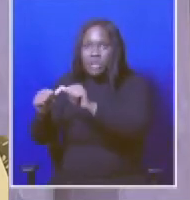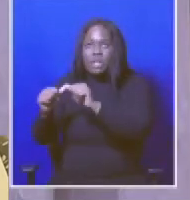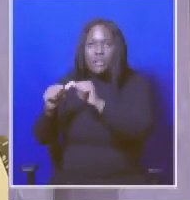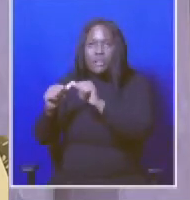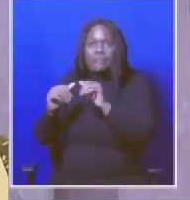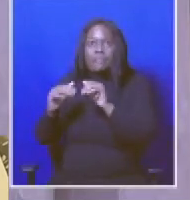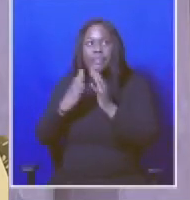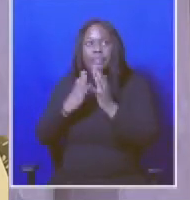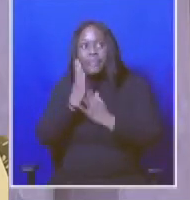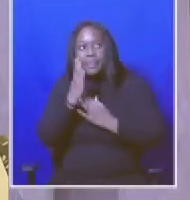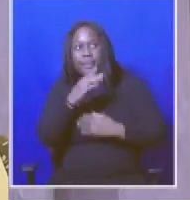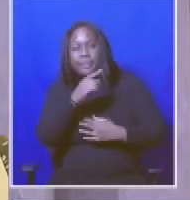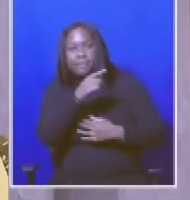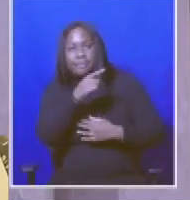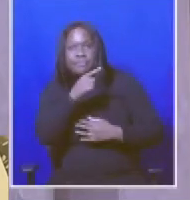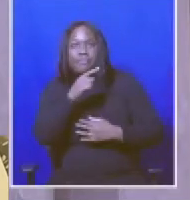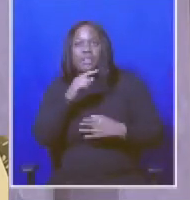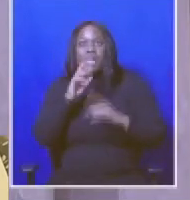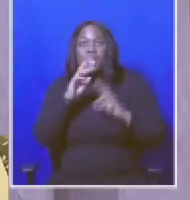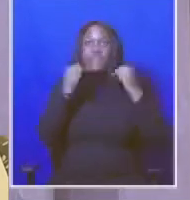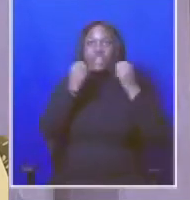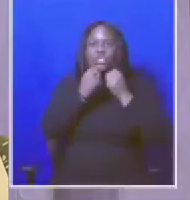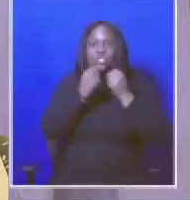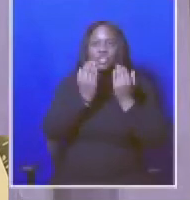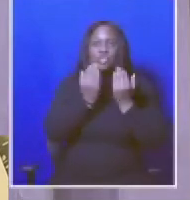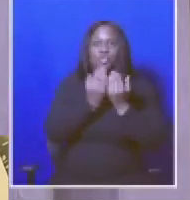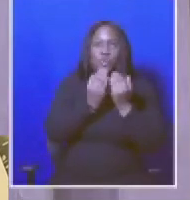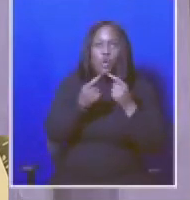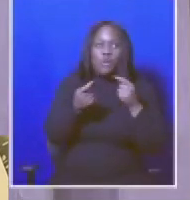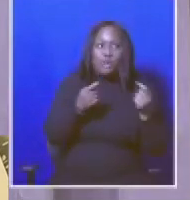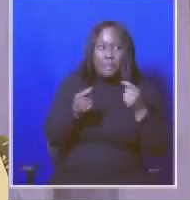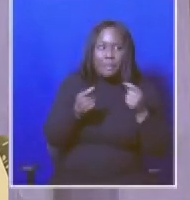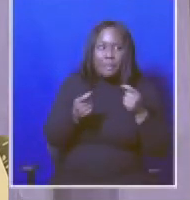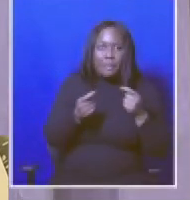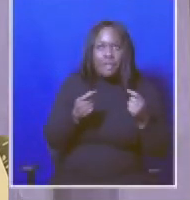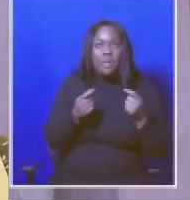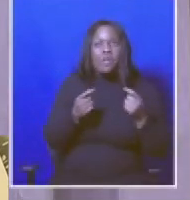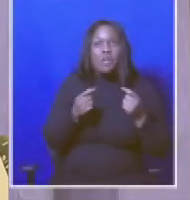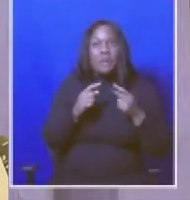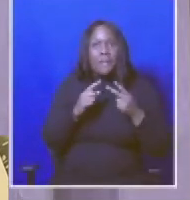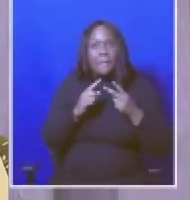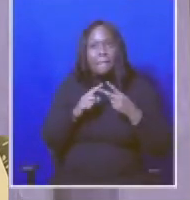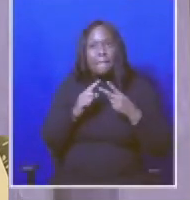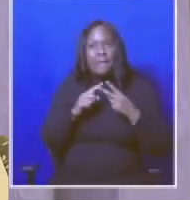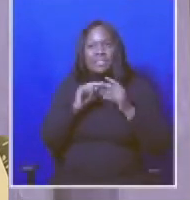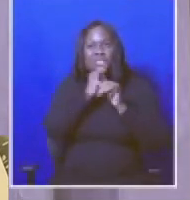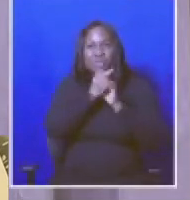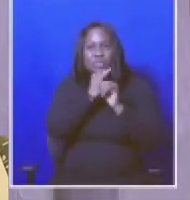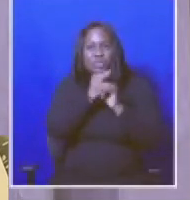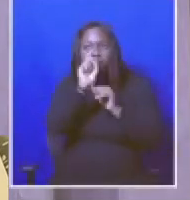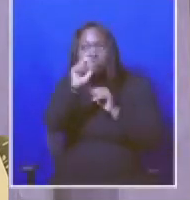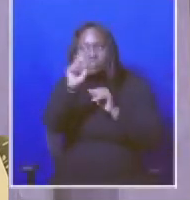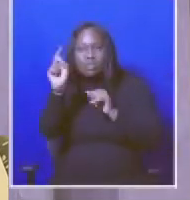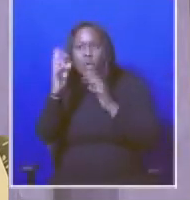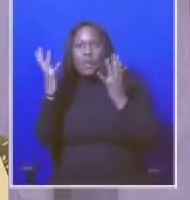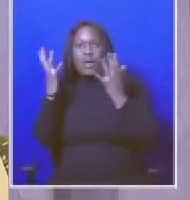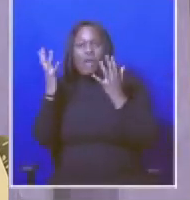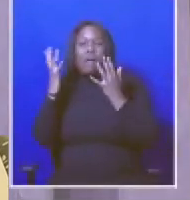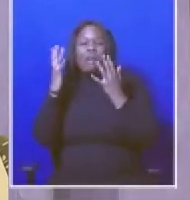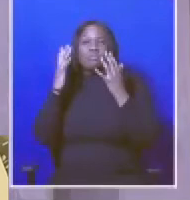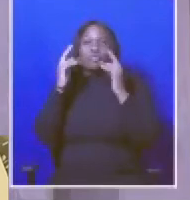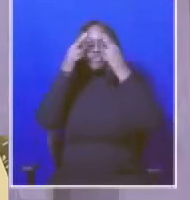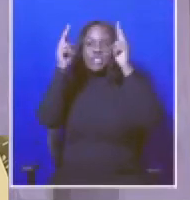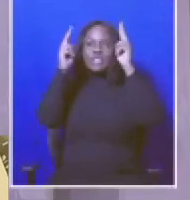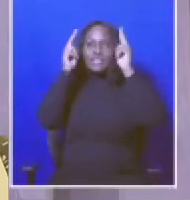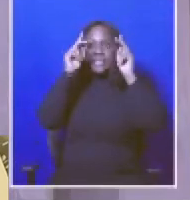School of Government and TVET colleges and science council and institutions of higher learning. Thank you